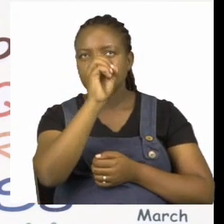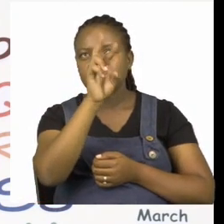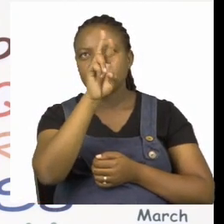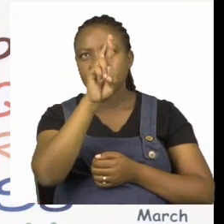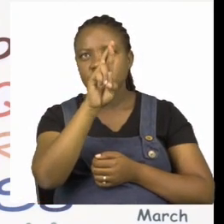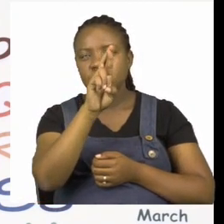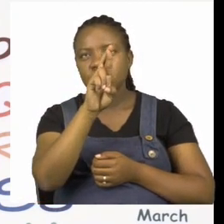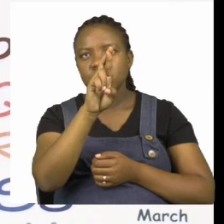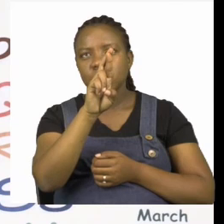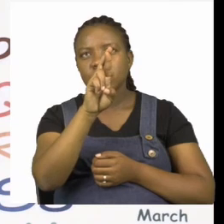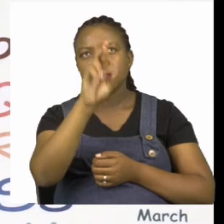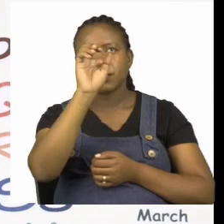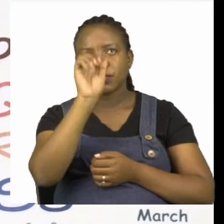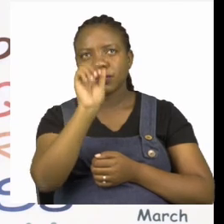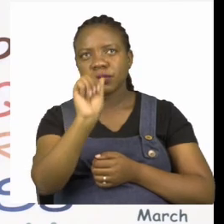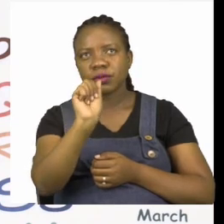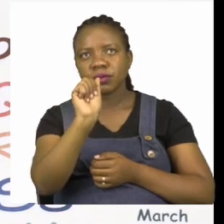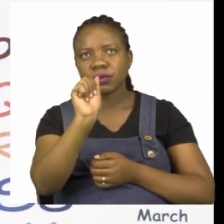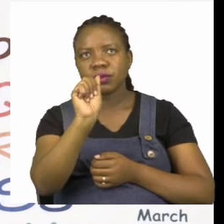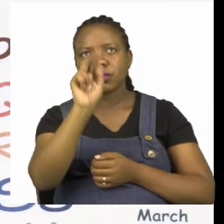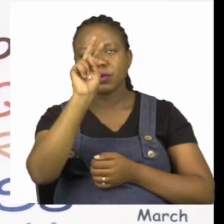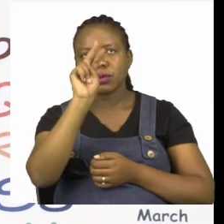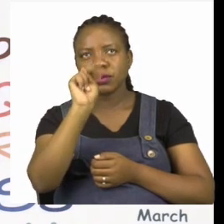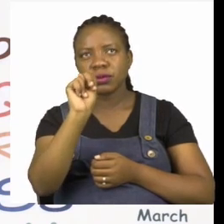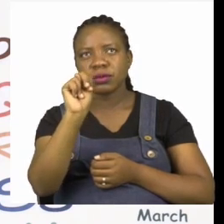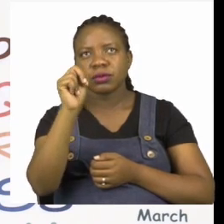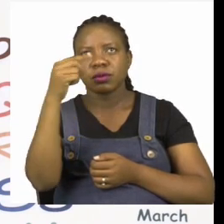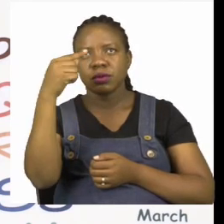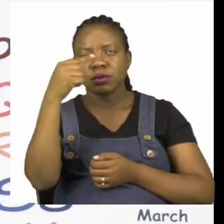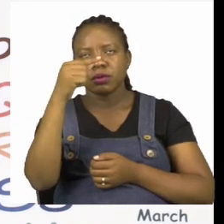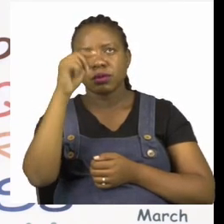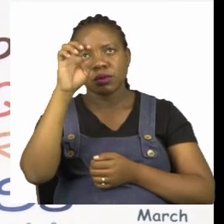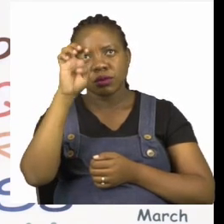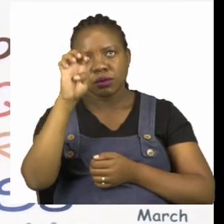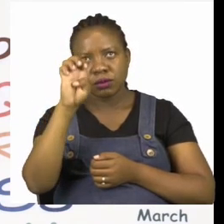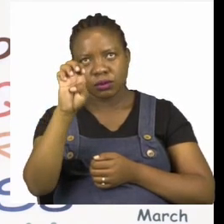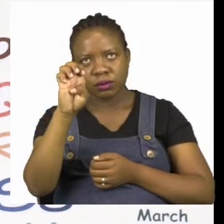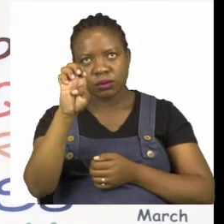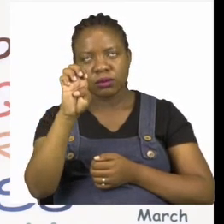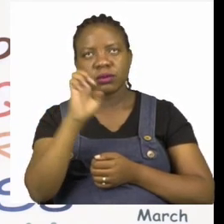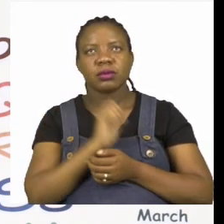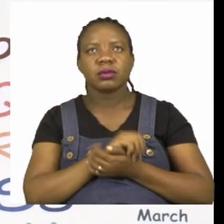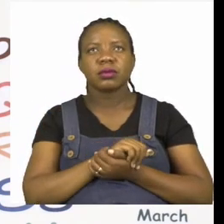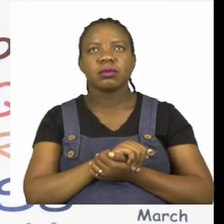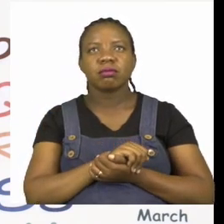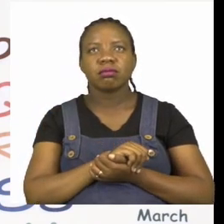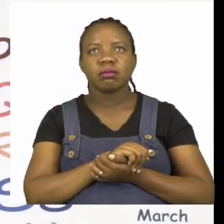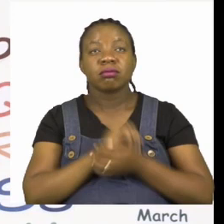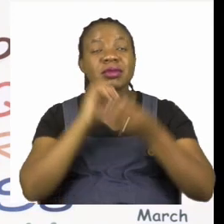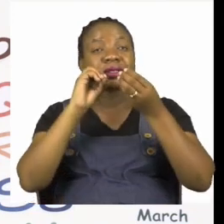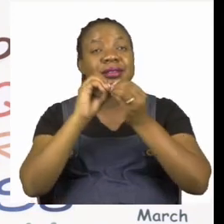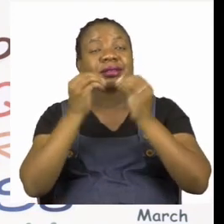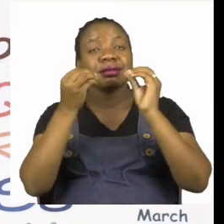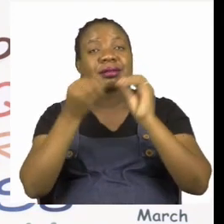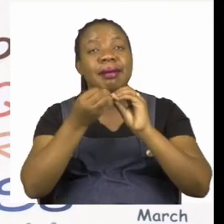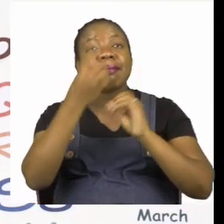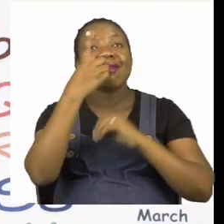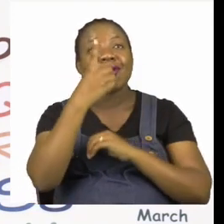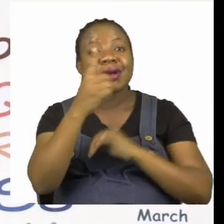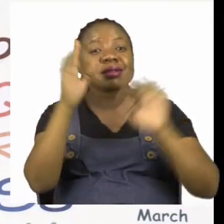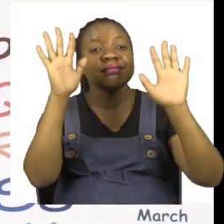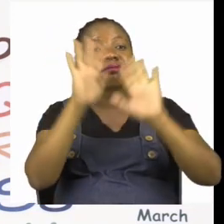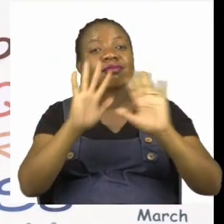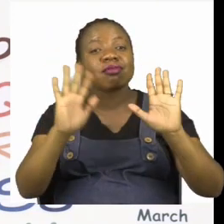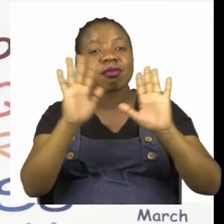O, R, so we need an A, and then we